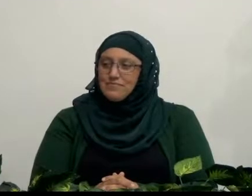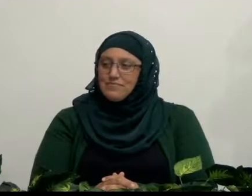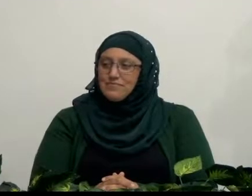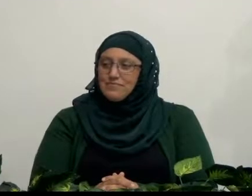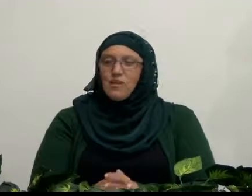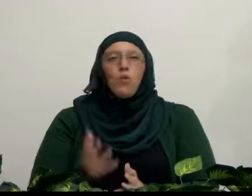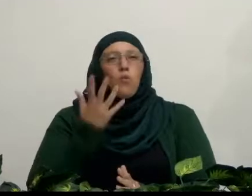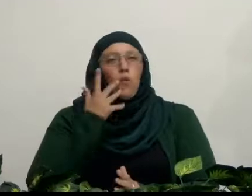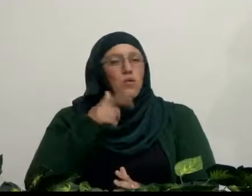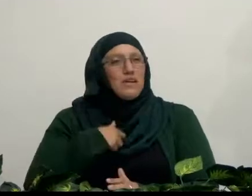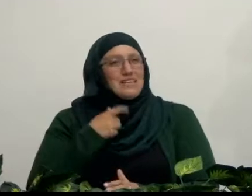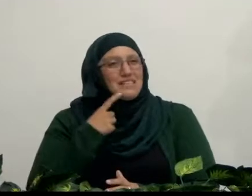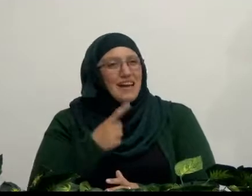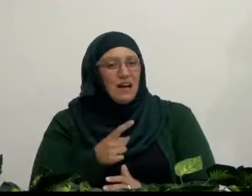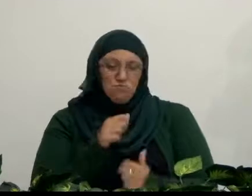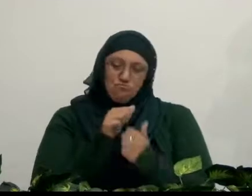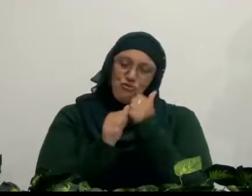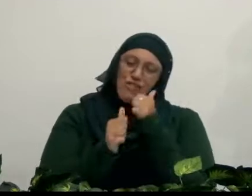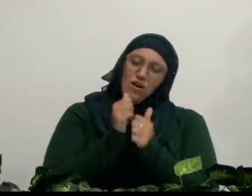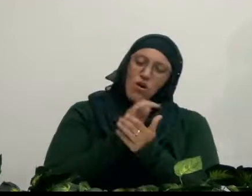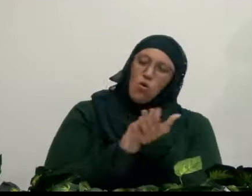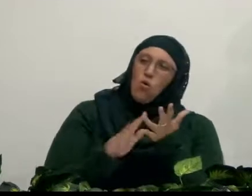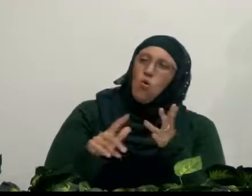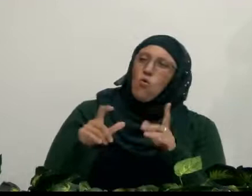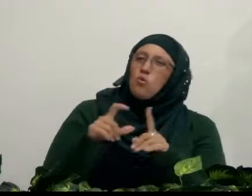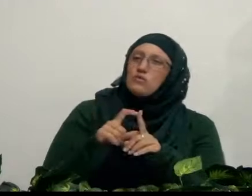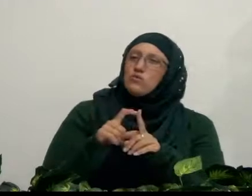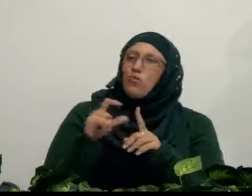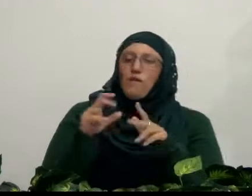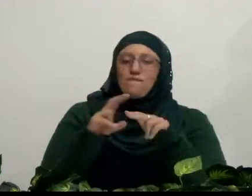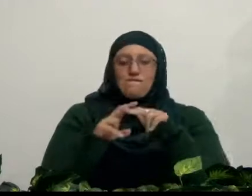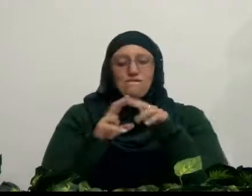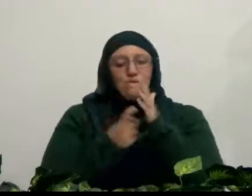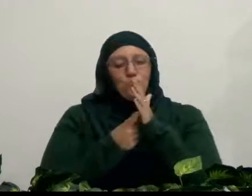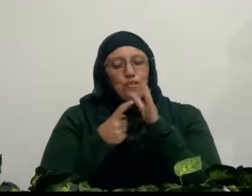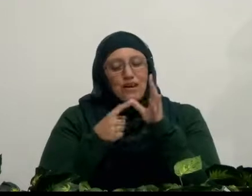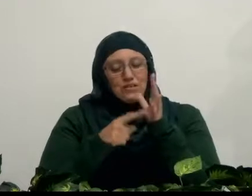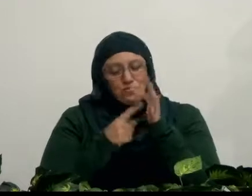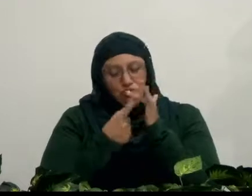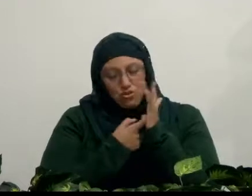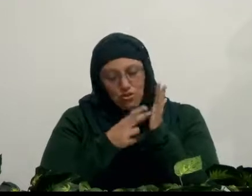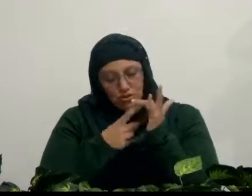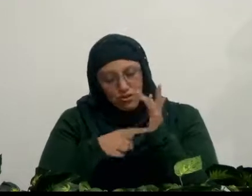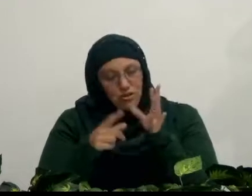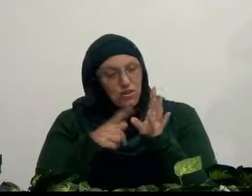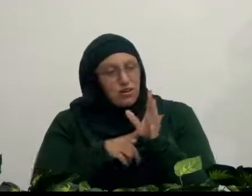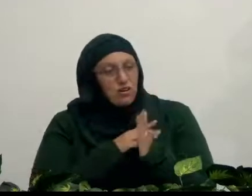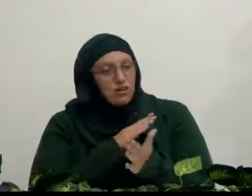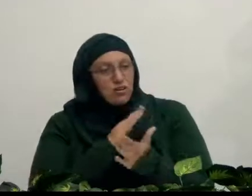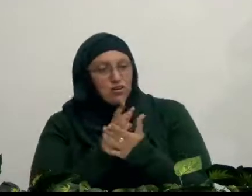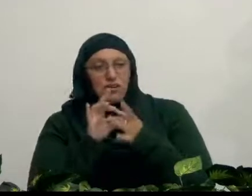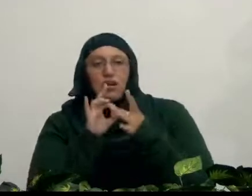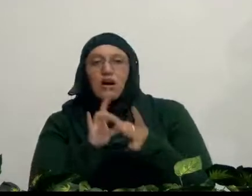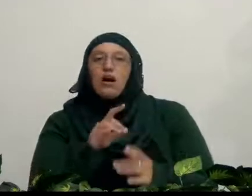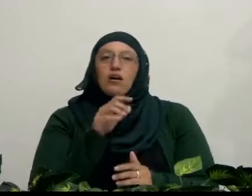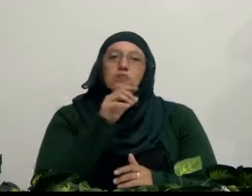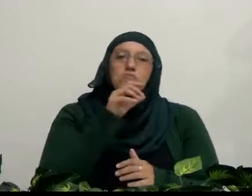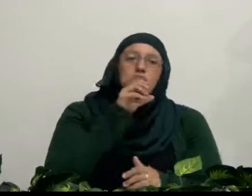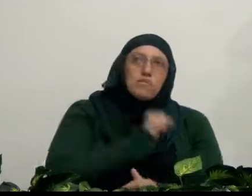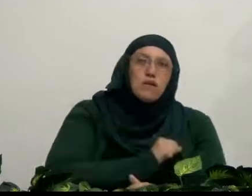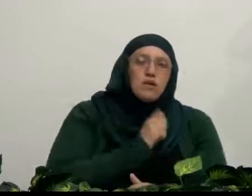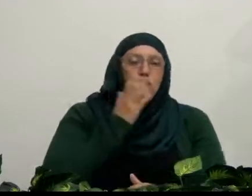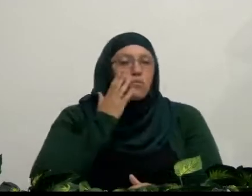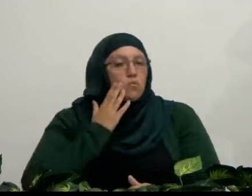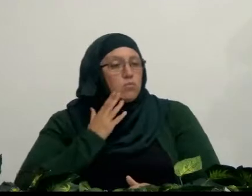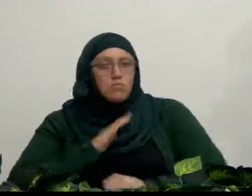and brotherhood contract or fraternity contract, this has got nothing to do with the gender. And that's why, to make